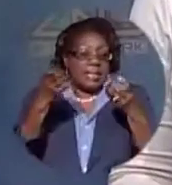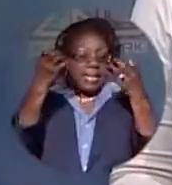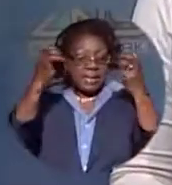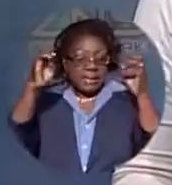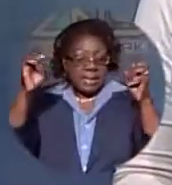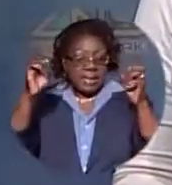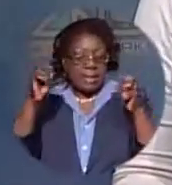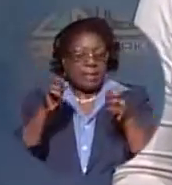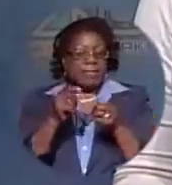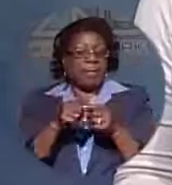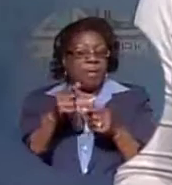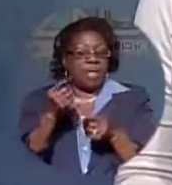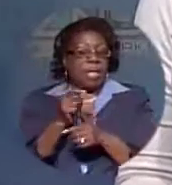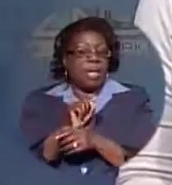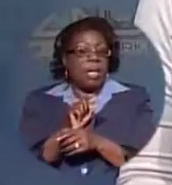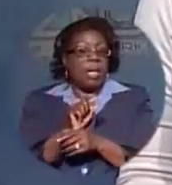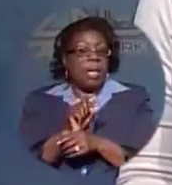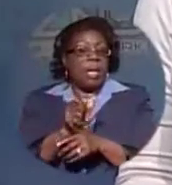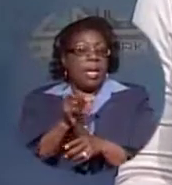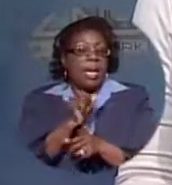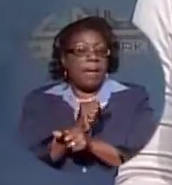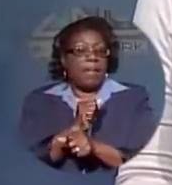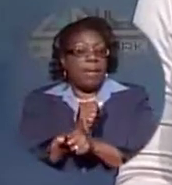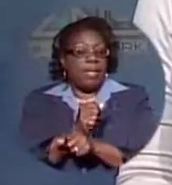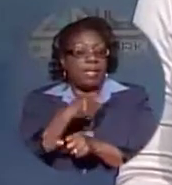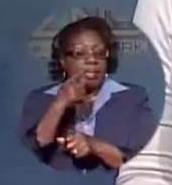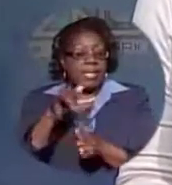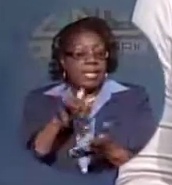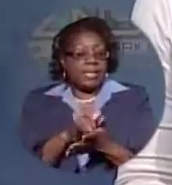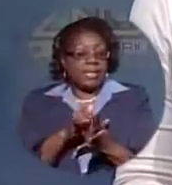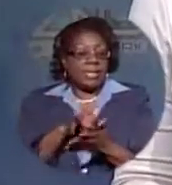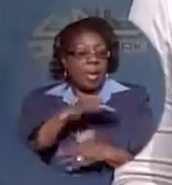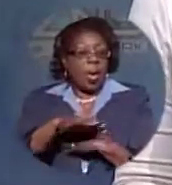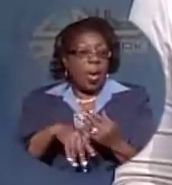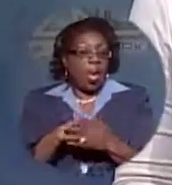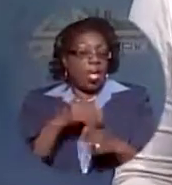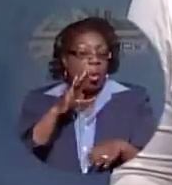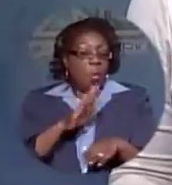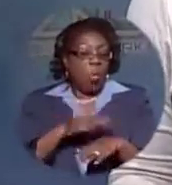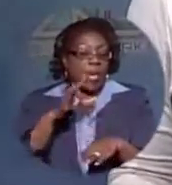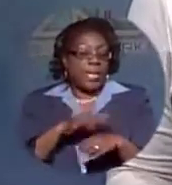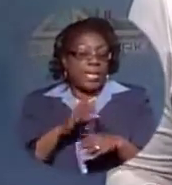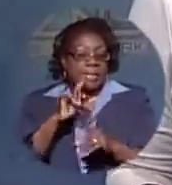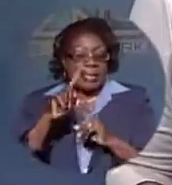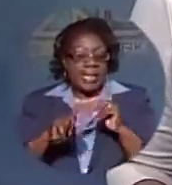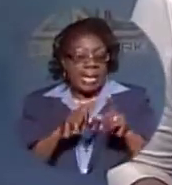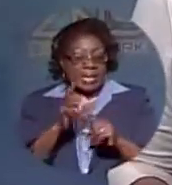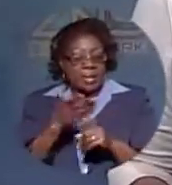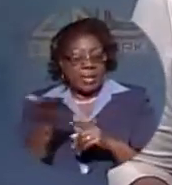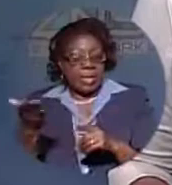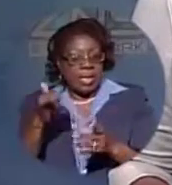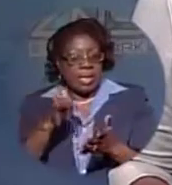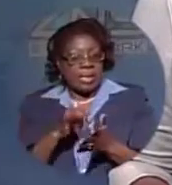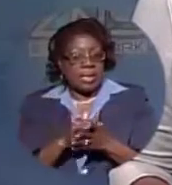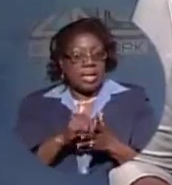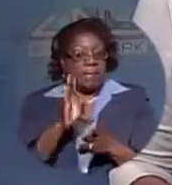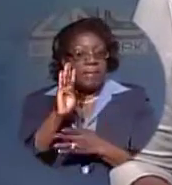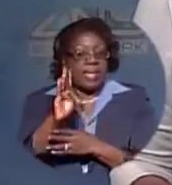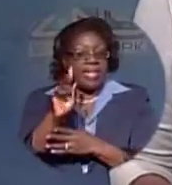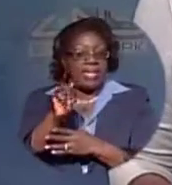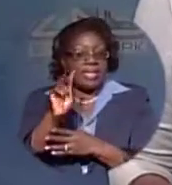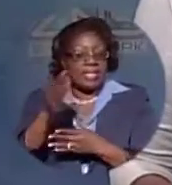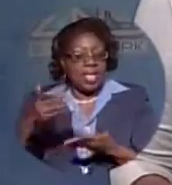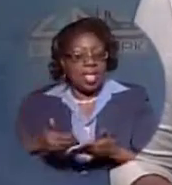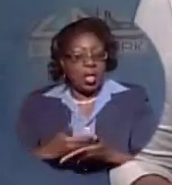Union, which represents hundreds of line staff, say all the warning signs were there that Cable and Wireless, BTC's new